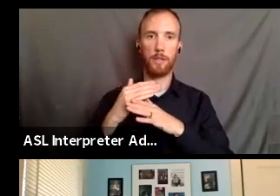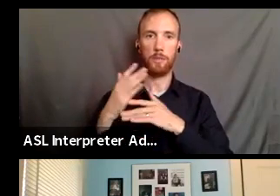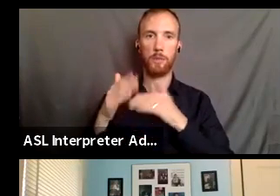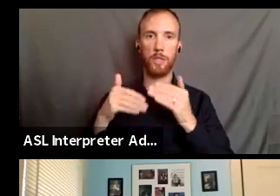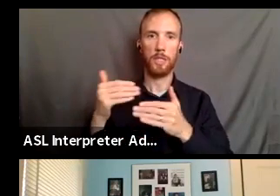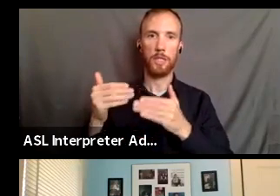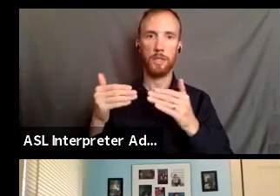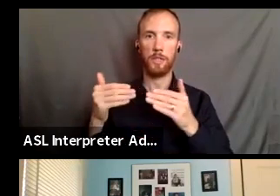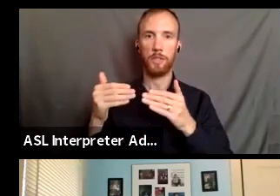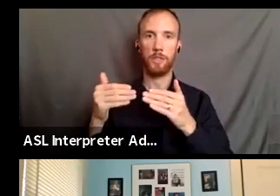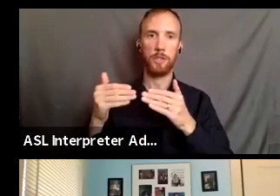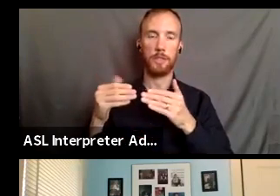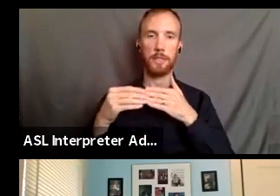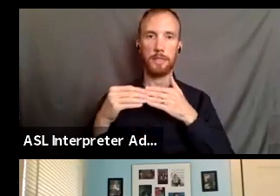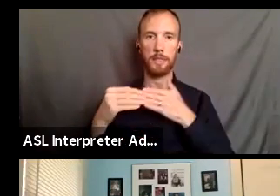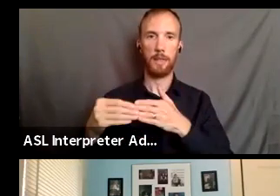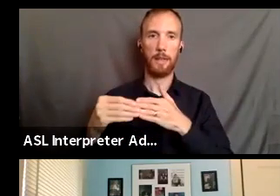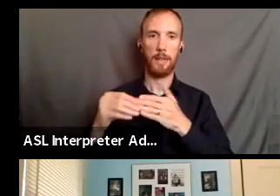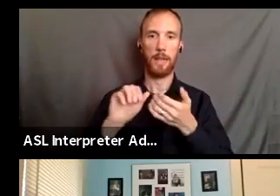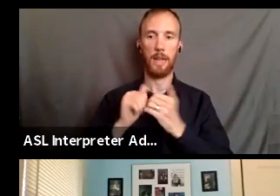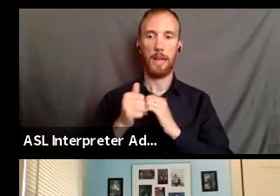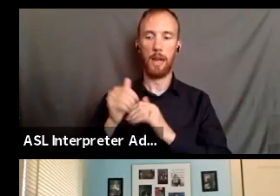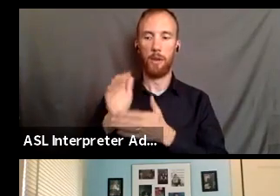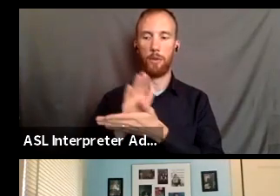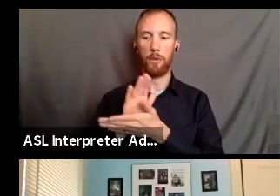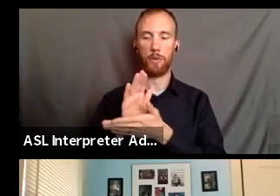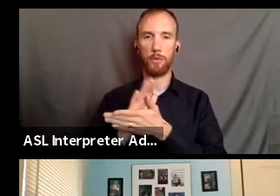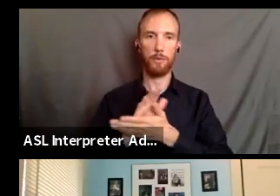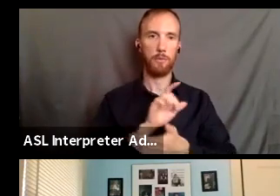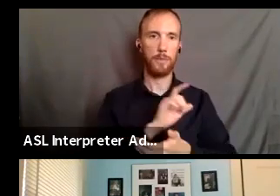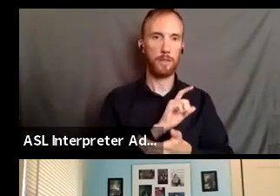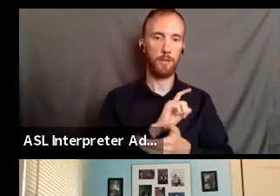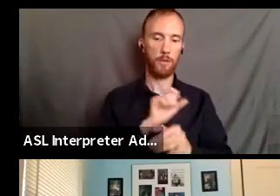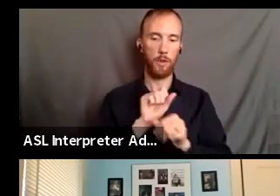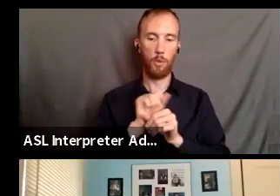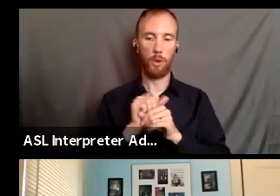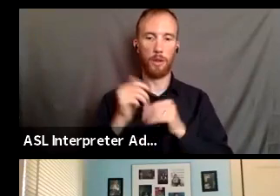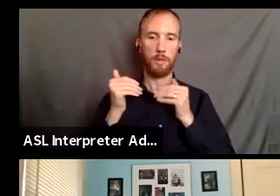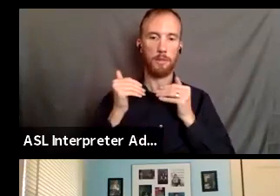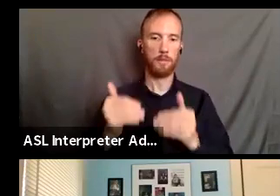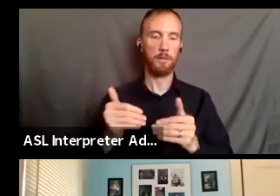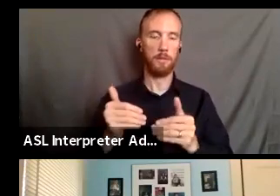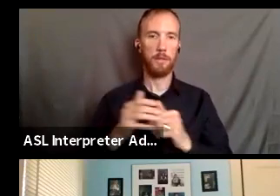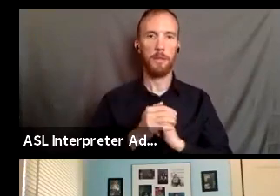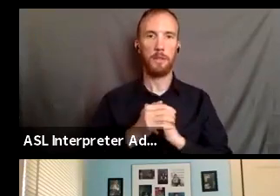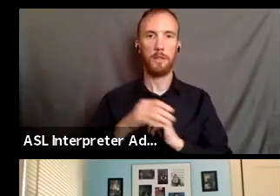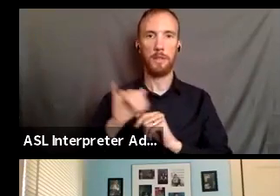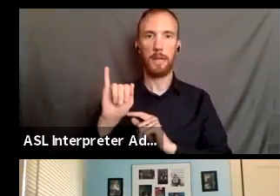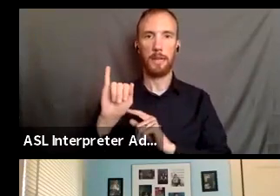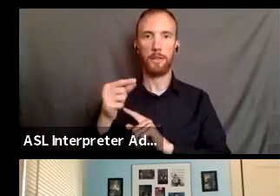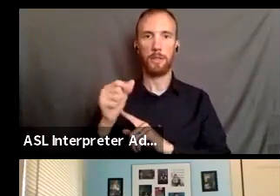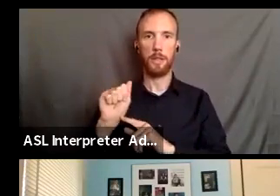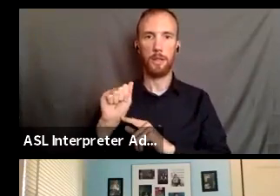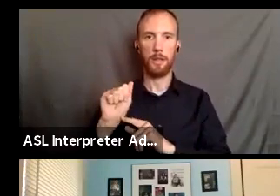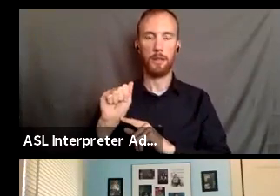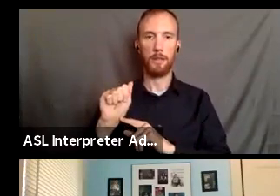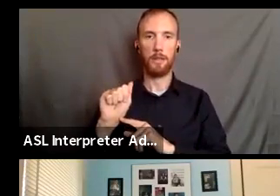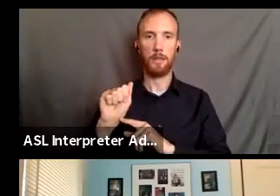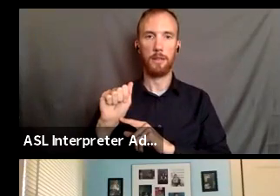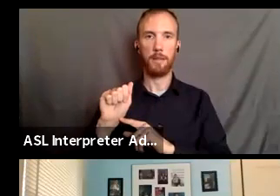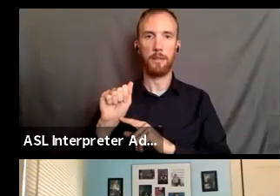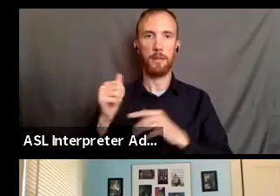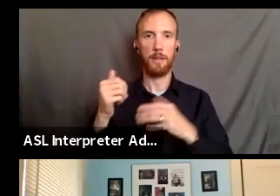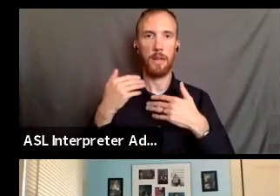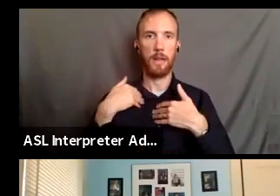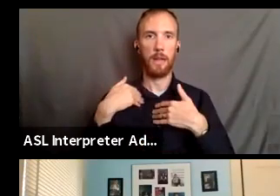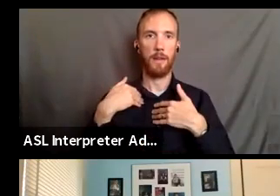about how schools work with police officers and so the iga is where the the oversight the